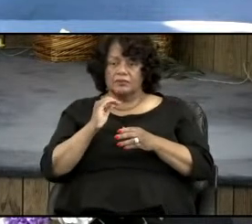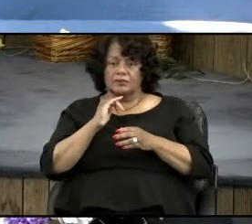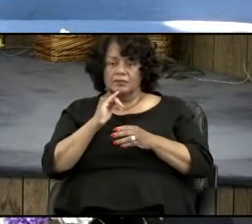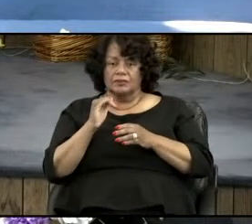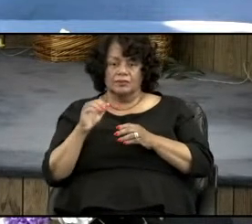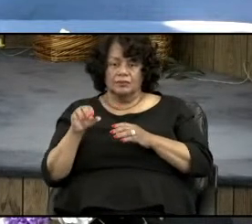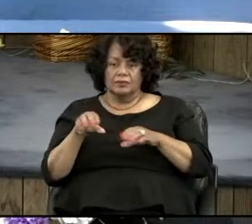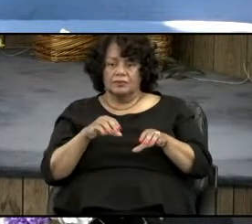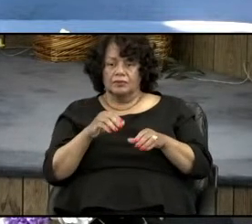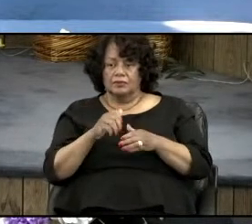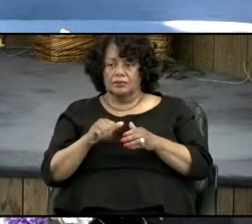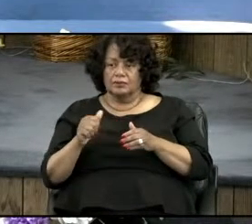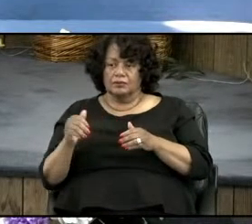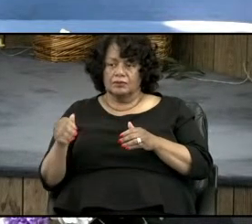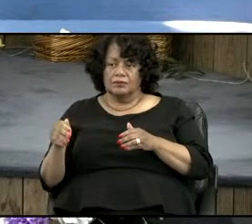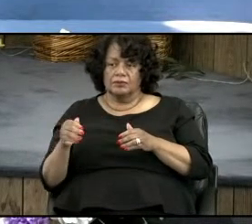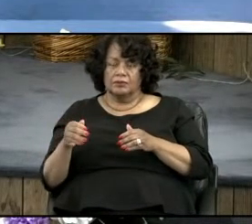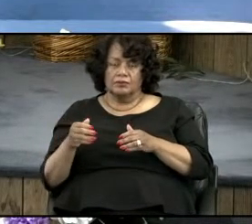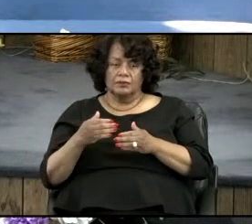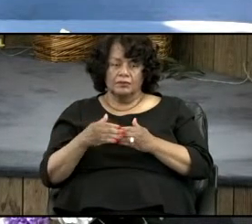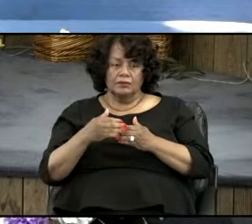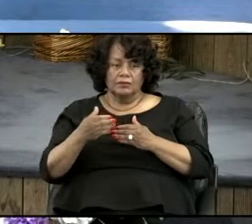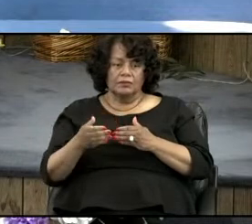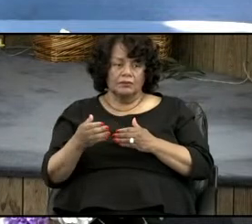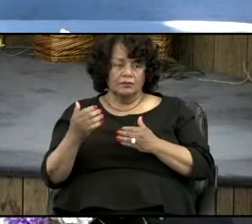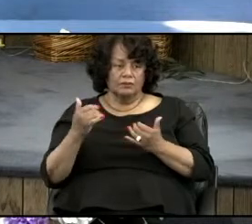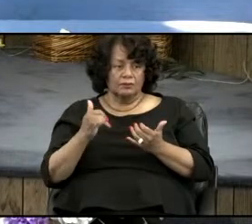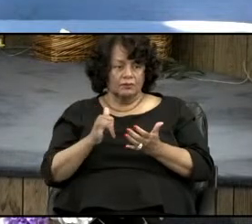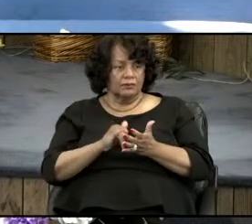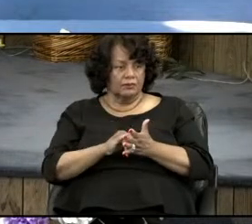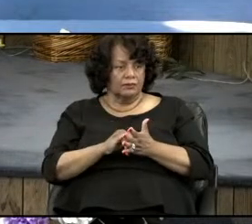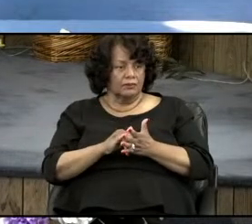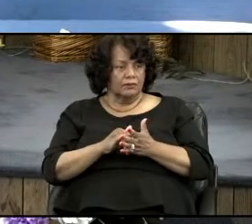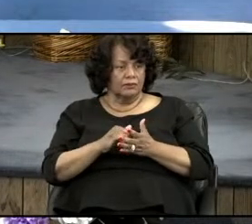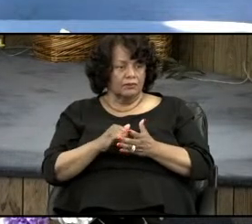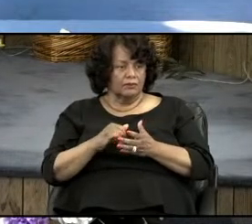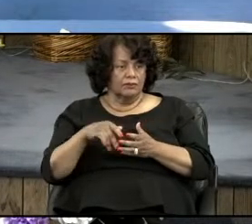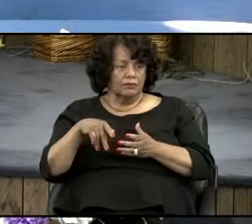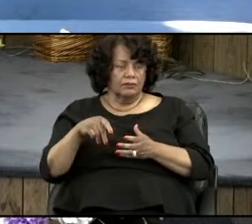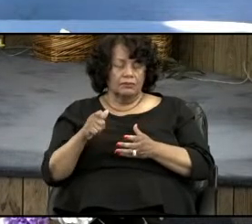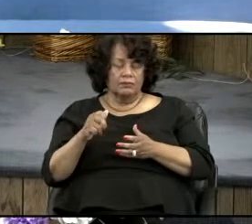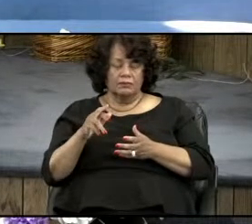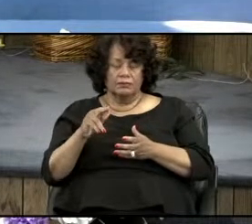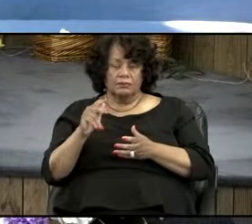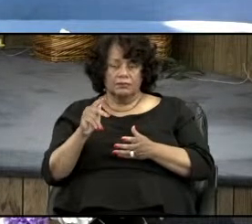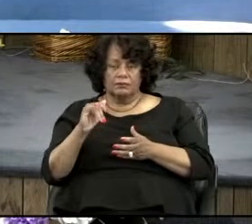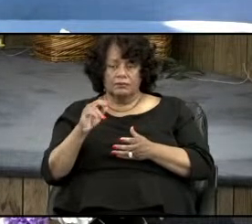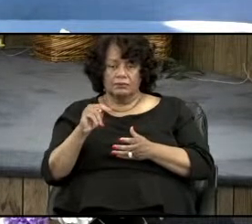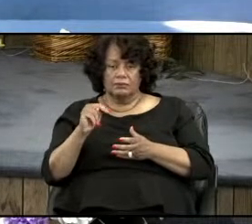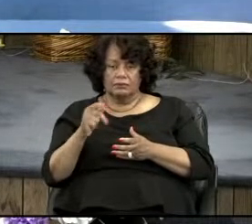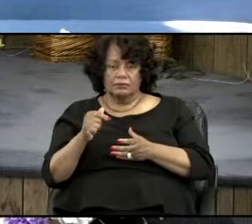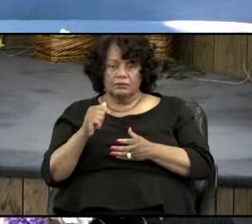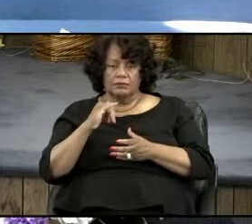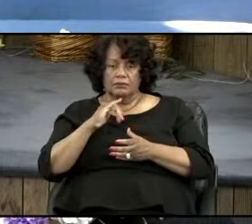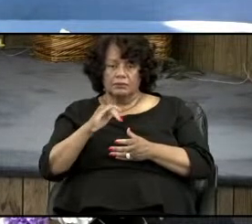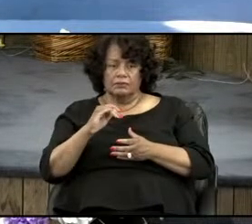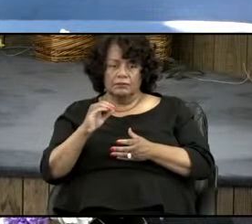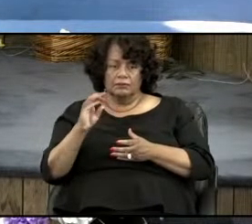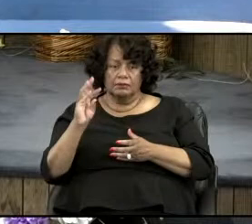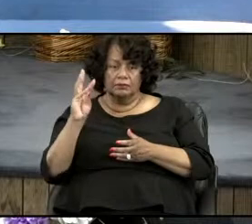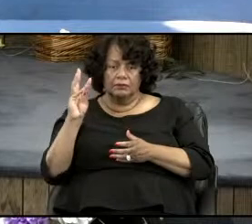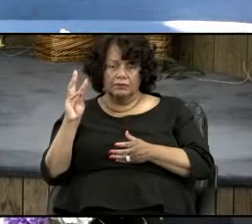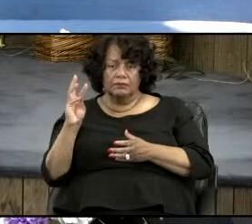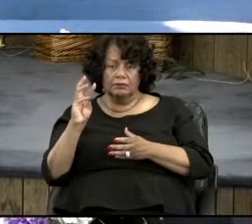that. All right, 8 to 11. The parking is $6 per car, and